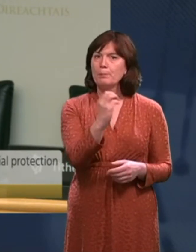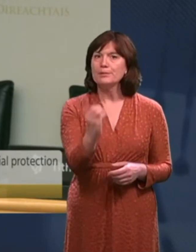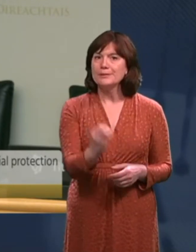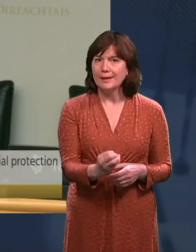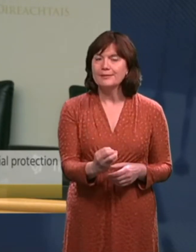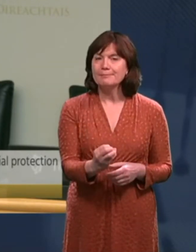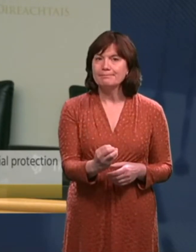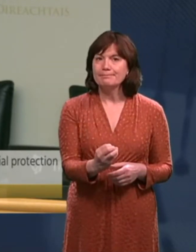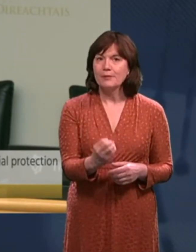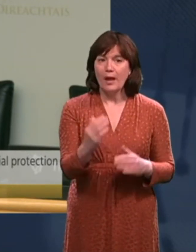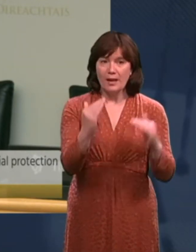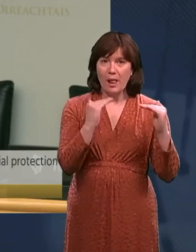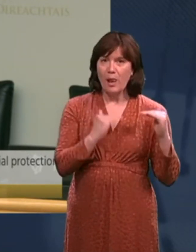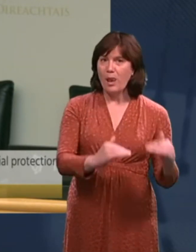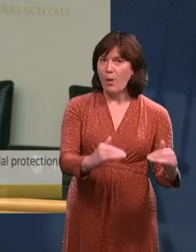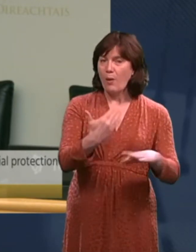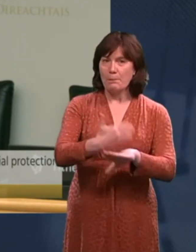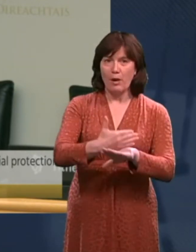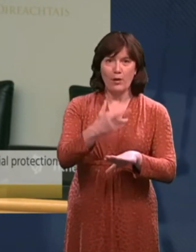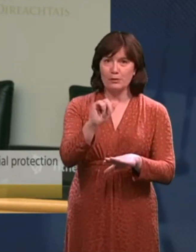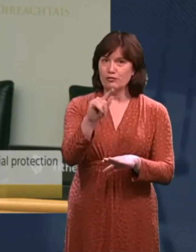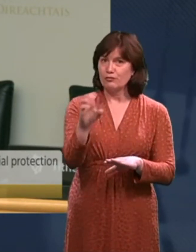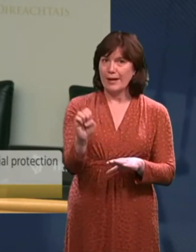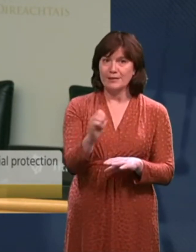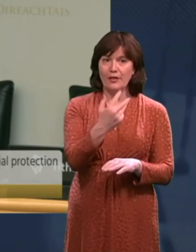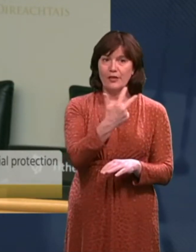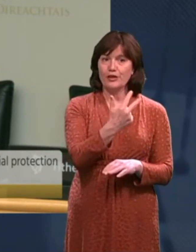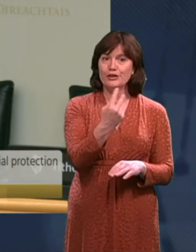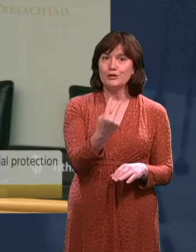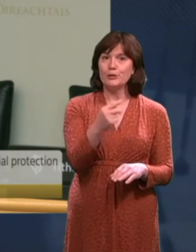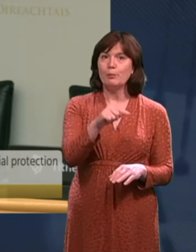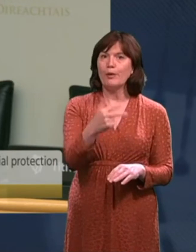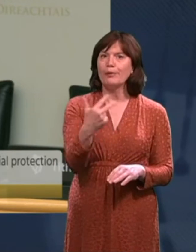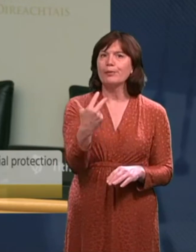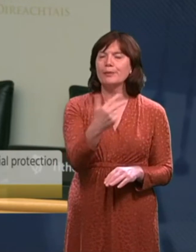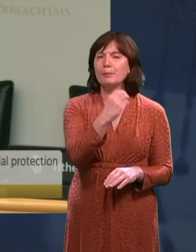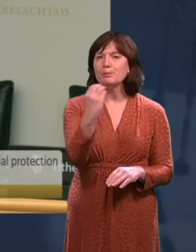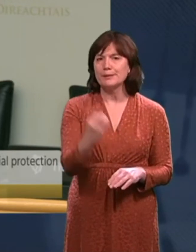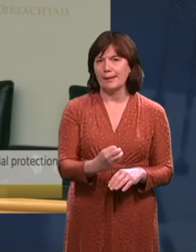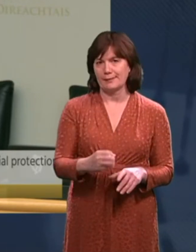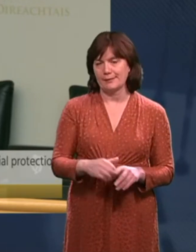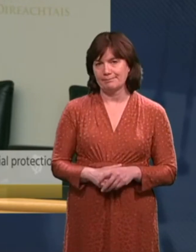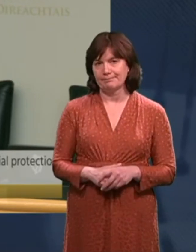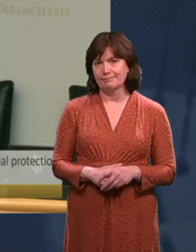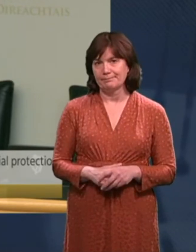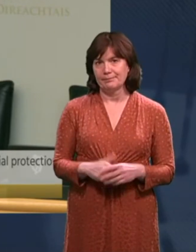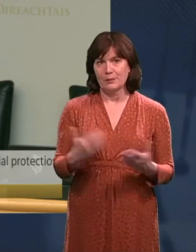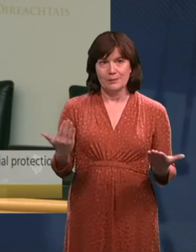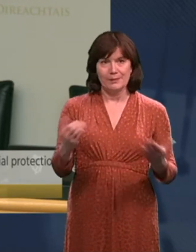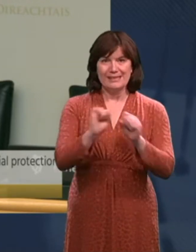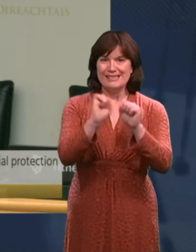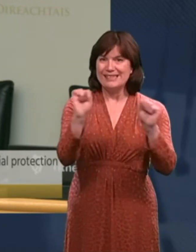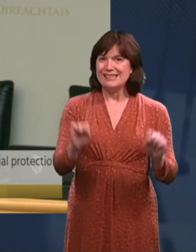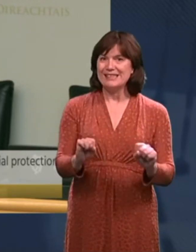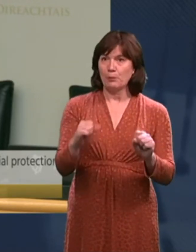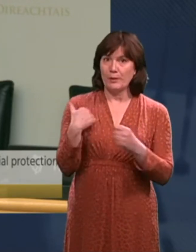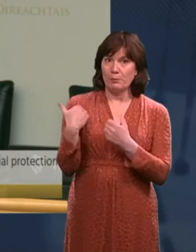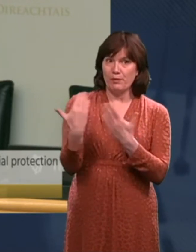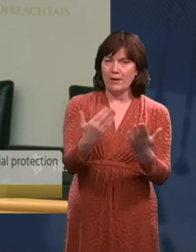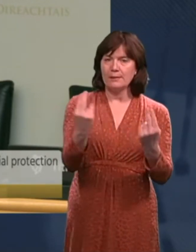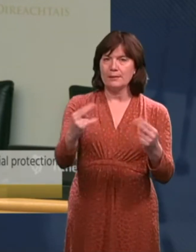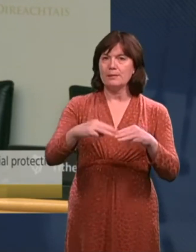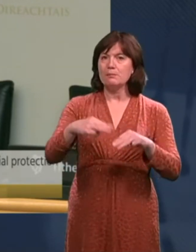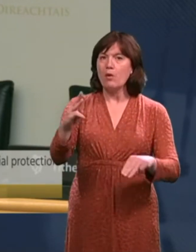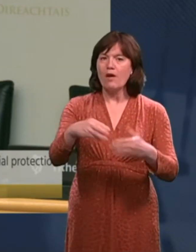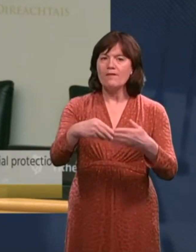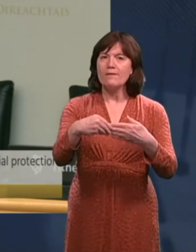have the lowest employment rate of people with disabilities at 32.3%. The system needs flexibility to help